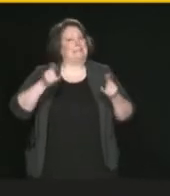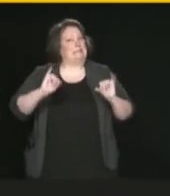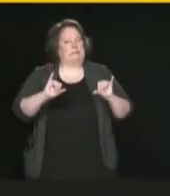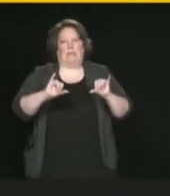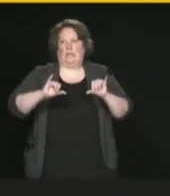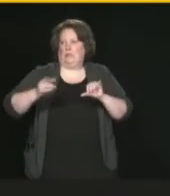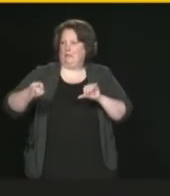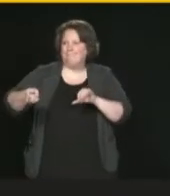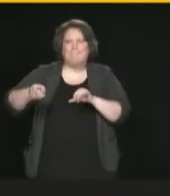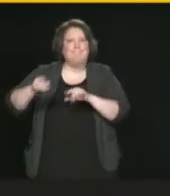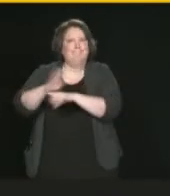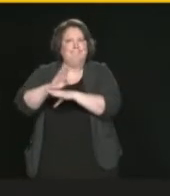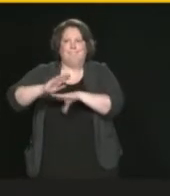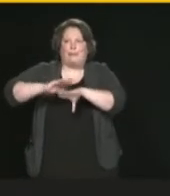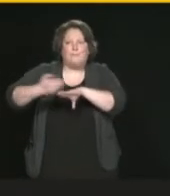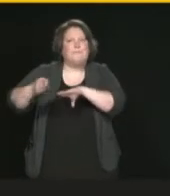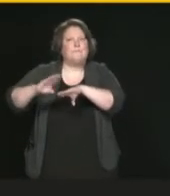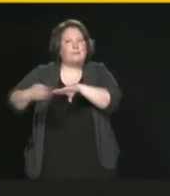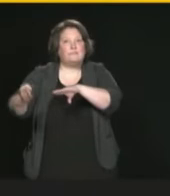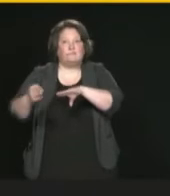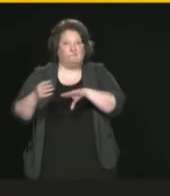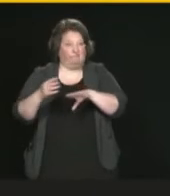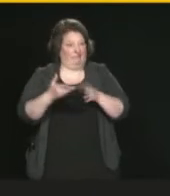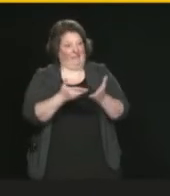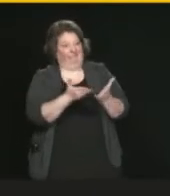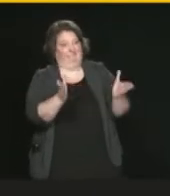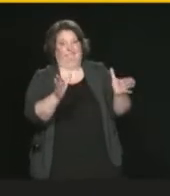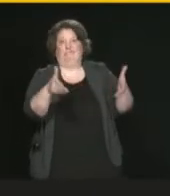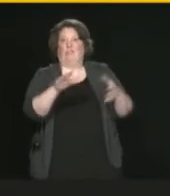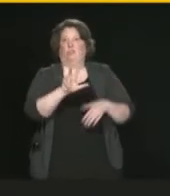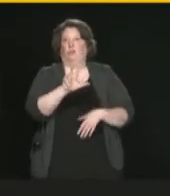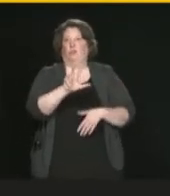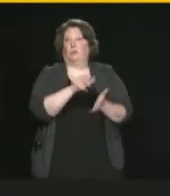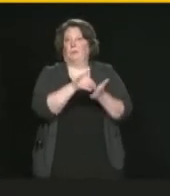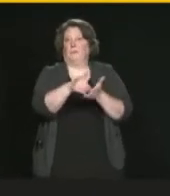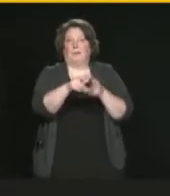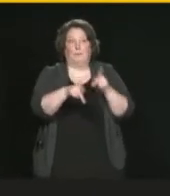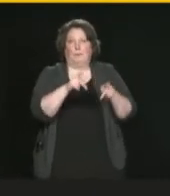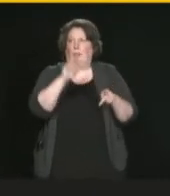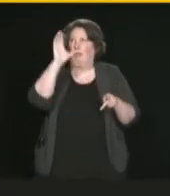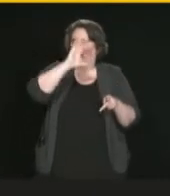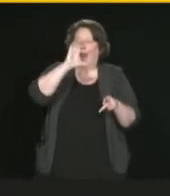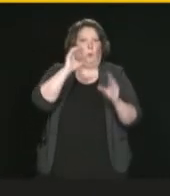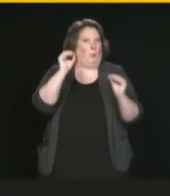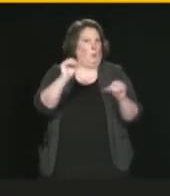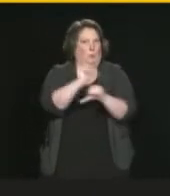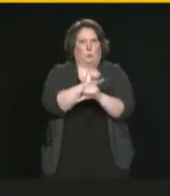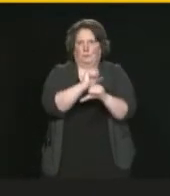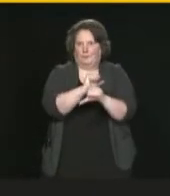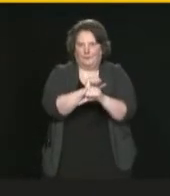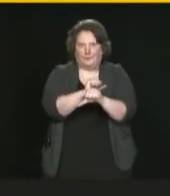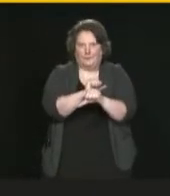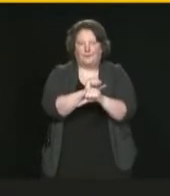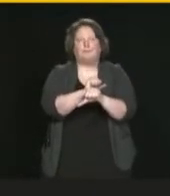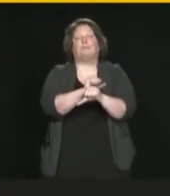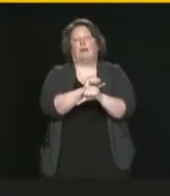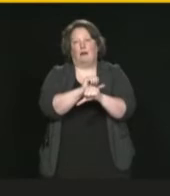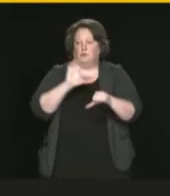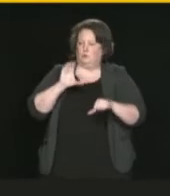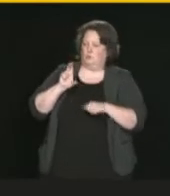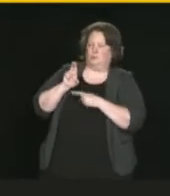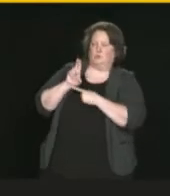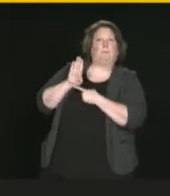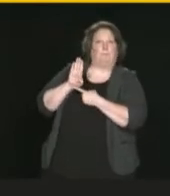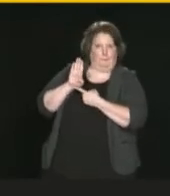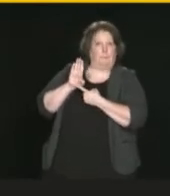million Canadians out there are seeking a job and can't find one. So we know that we will need it for some time